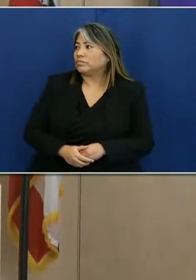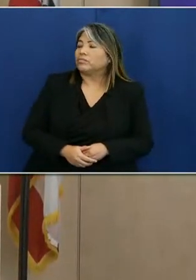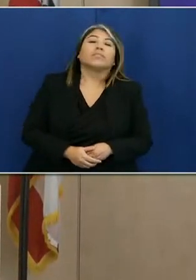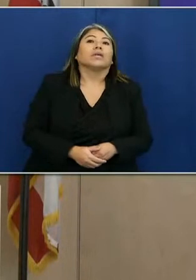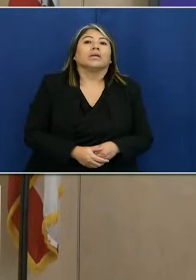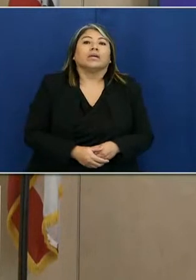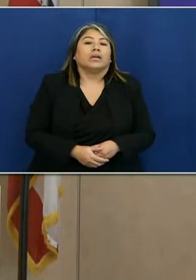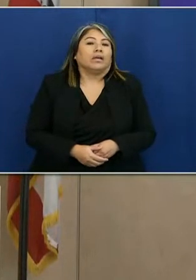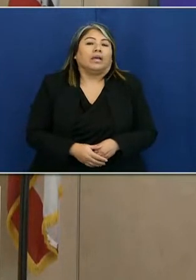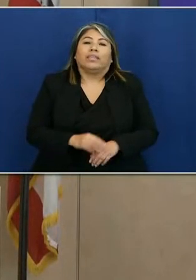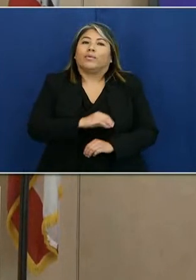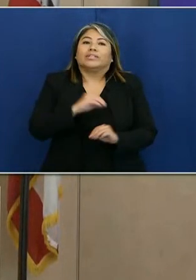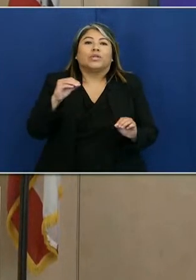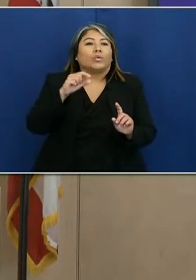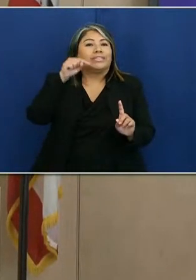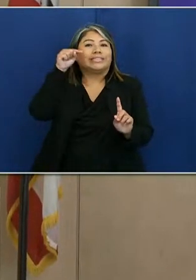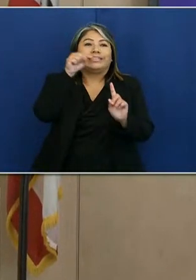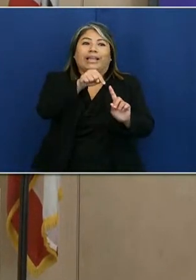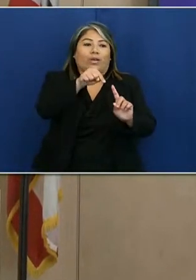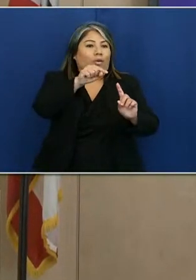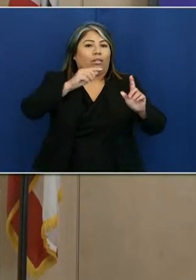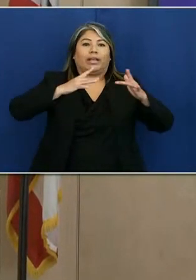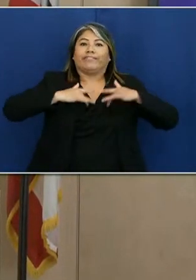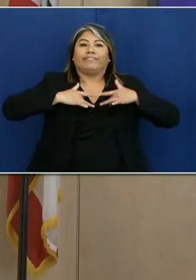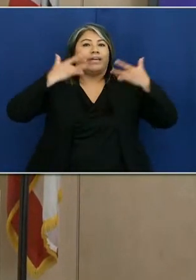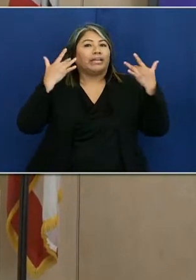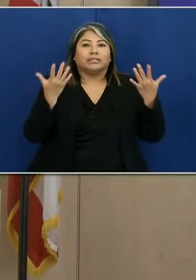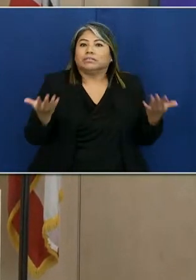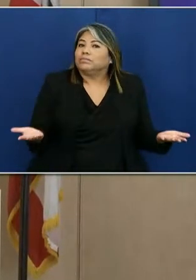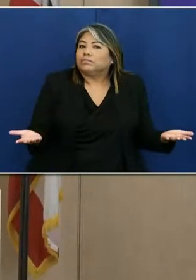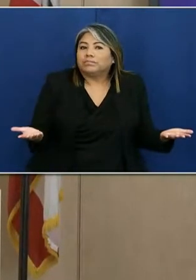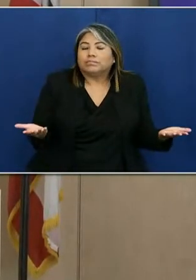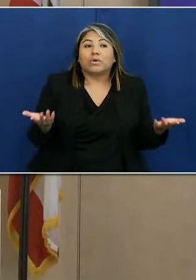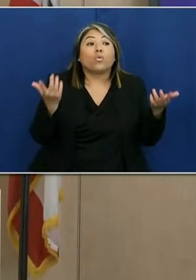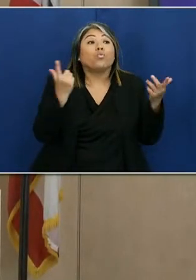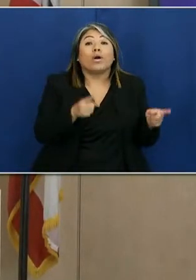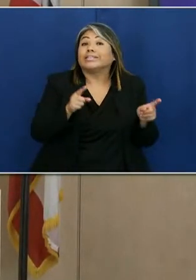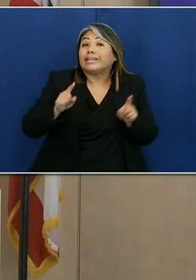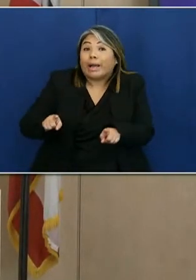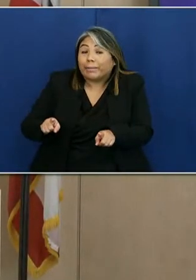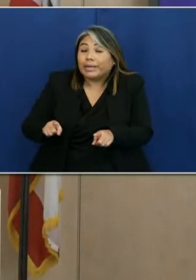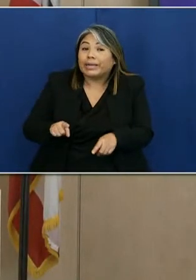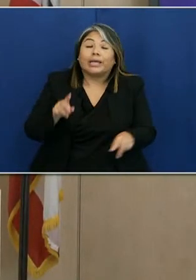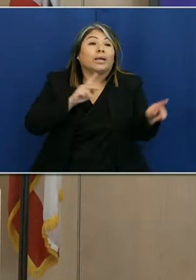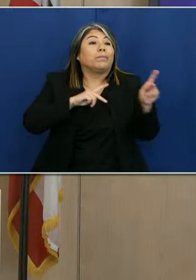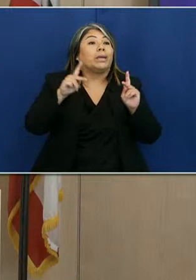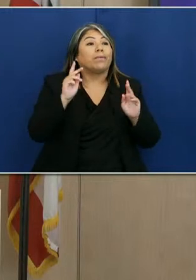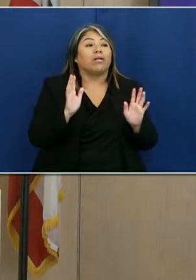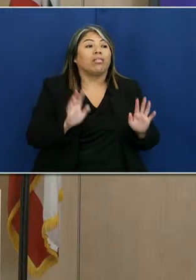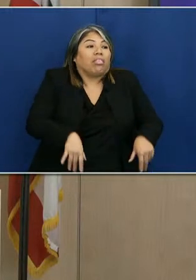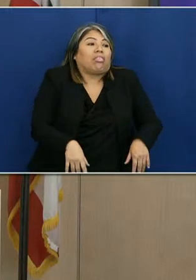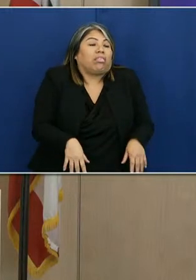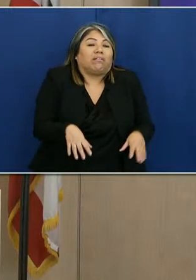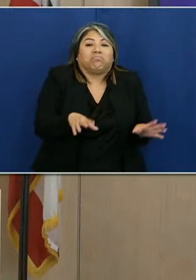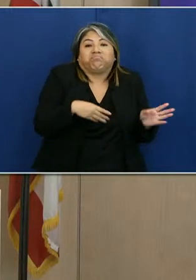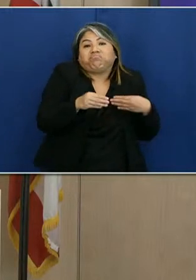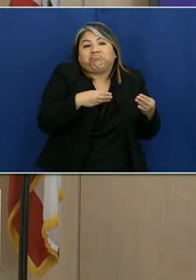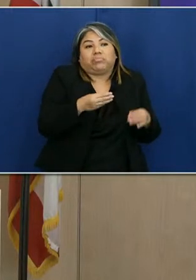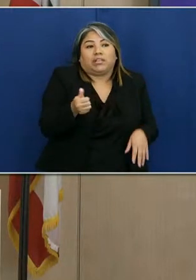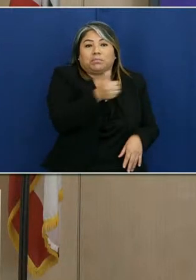There is no single event. What's happening is people are lowering their guards,